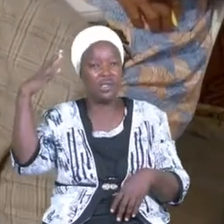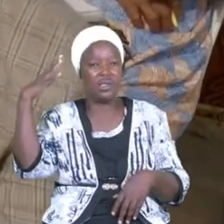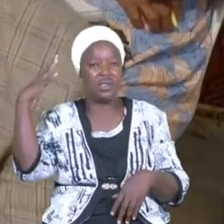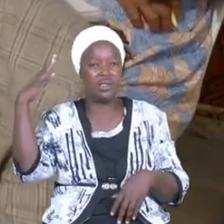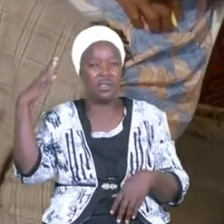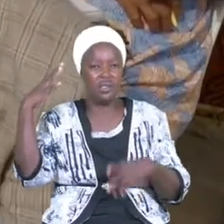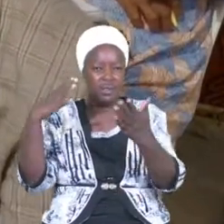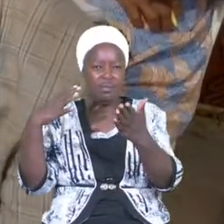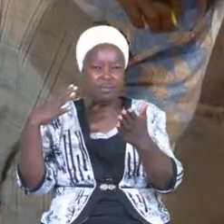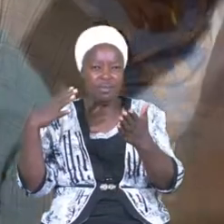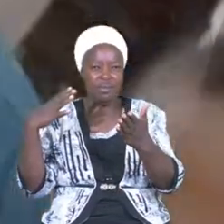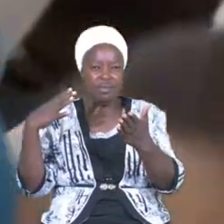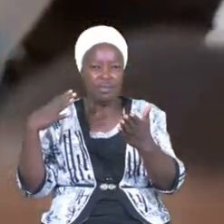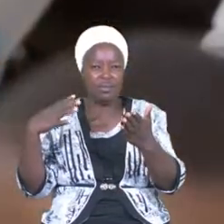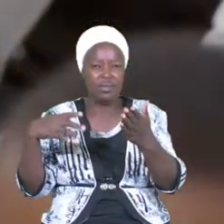Somebody there does not have grace.